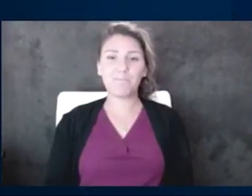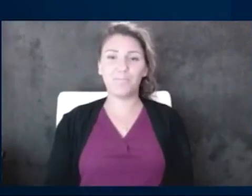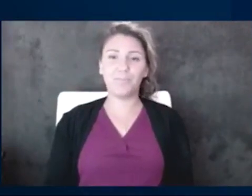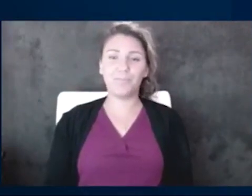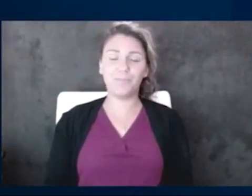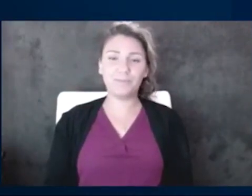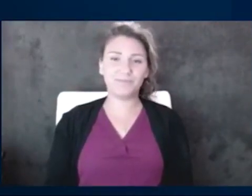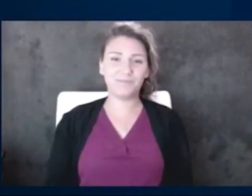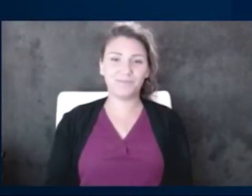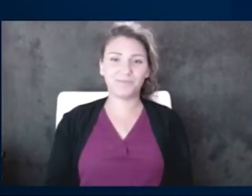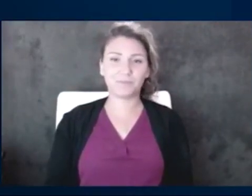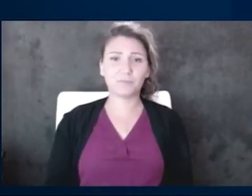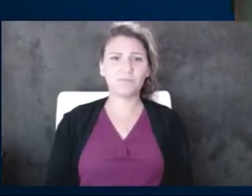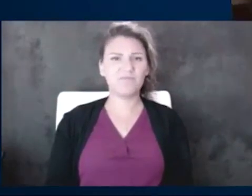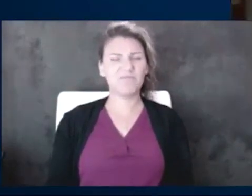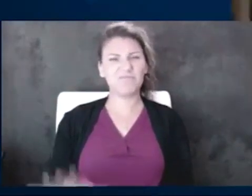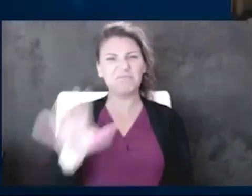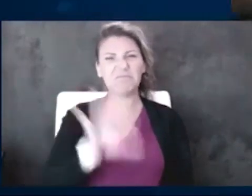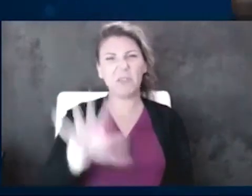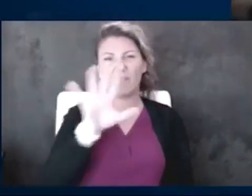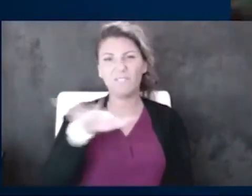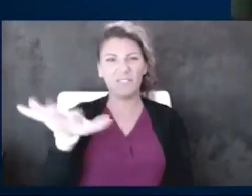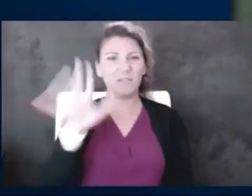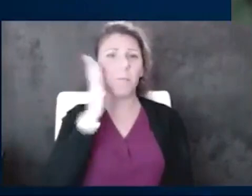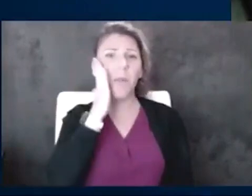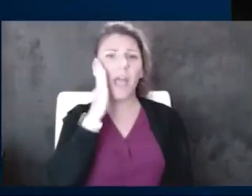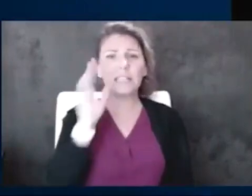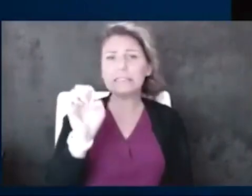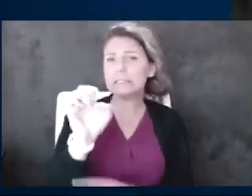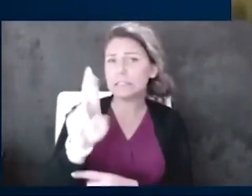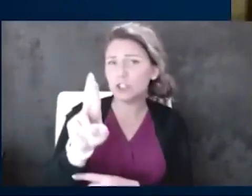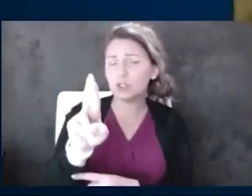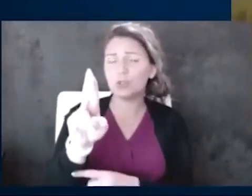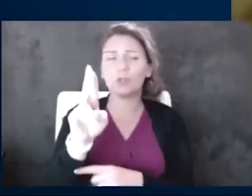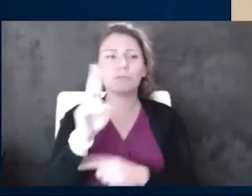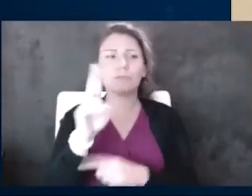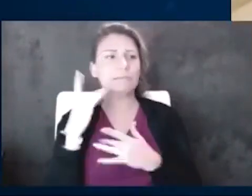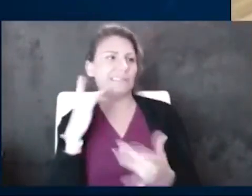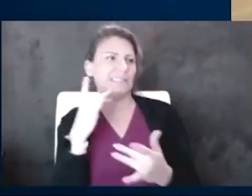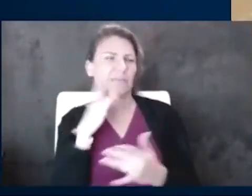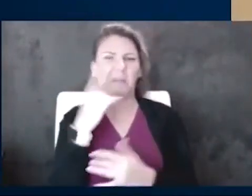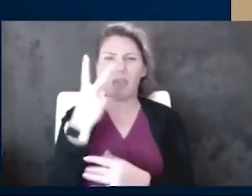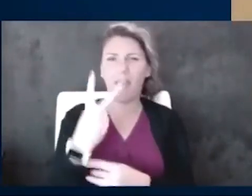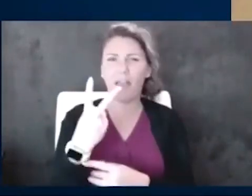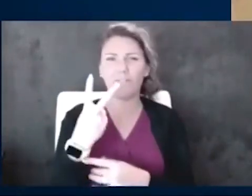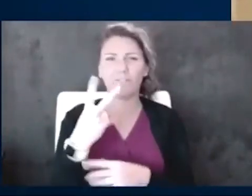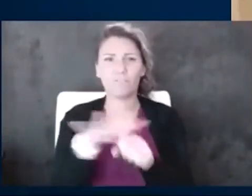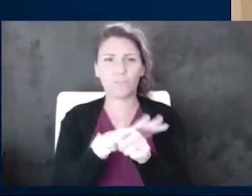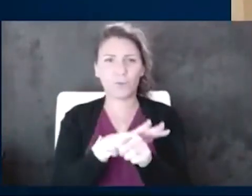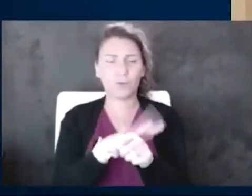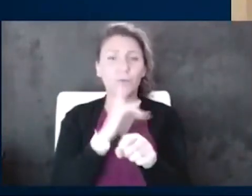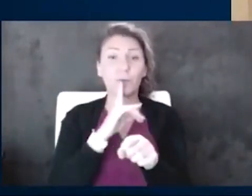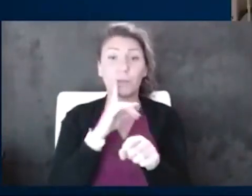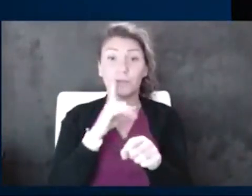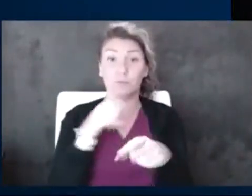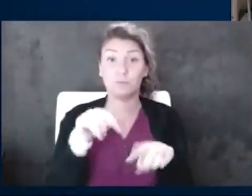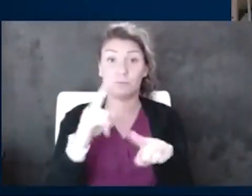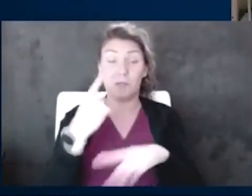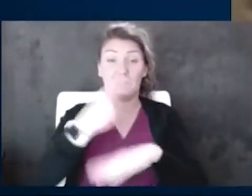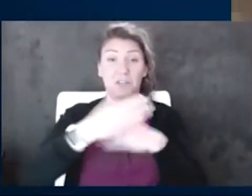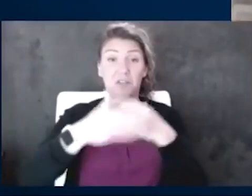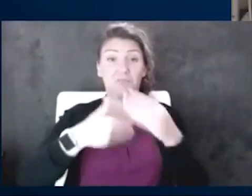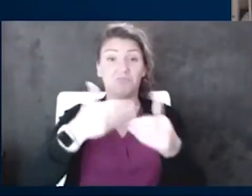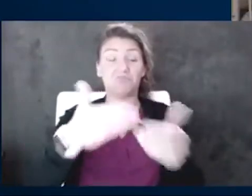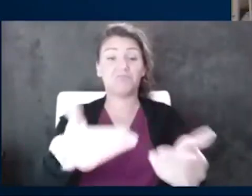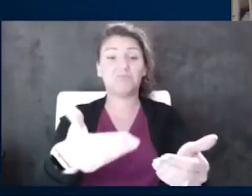We have about 55 beds in our ER. Typically, we would maybe only have half our beds full, and as the day goes along, the patients come in, the beds fill up.